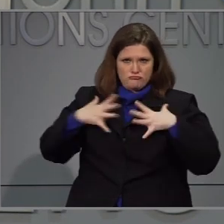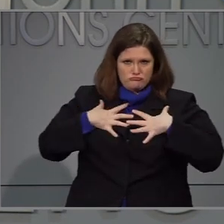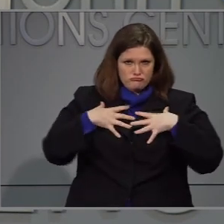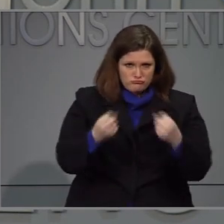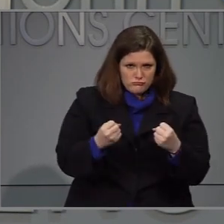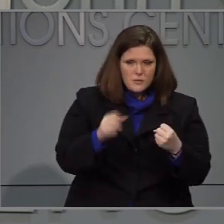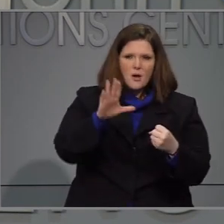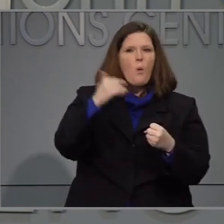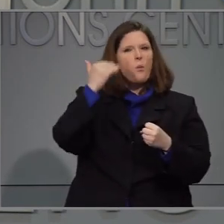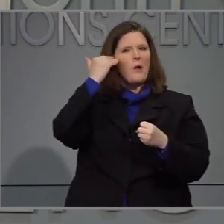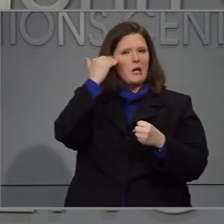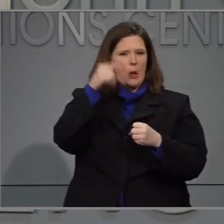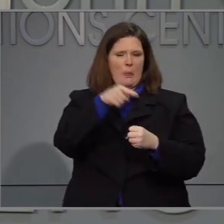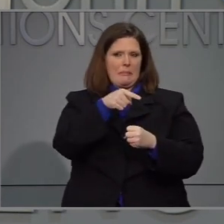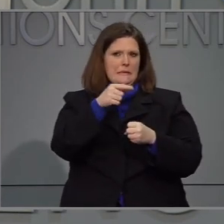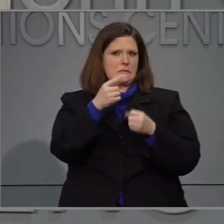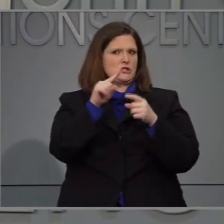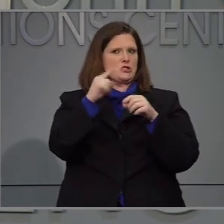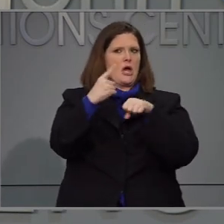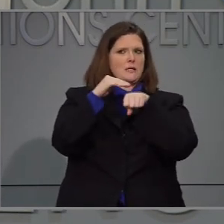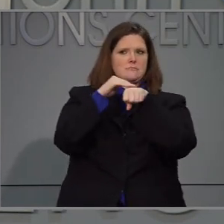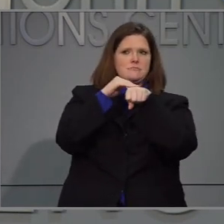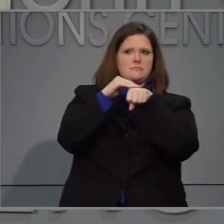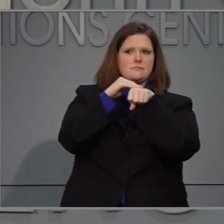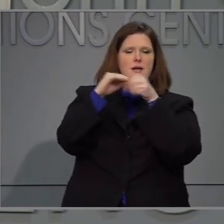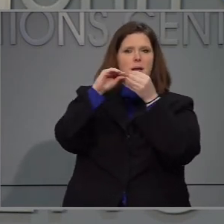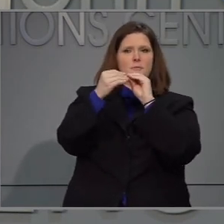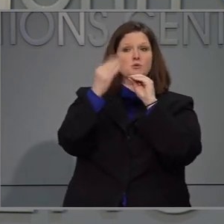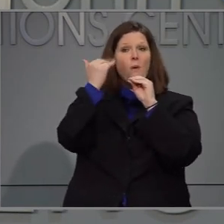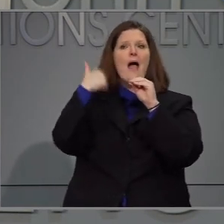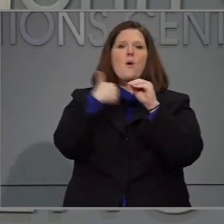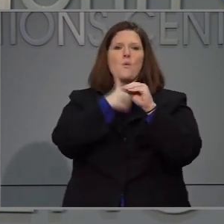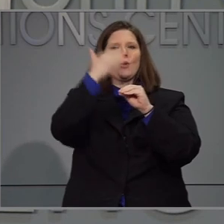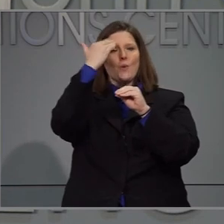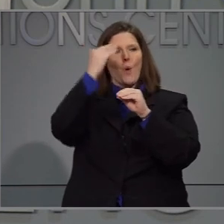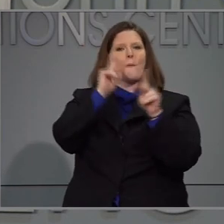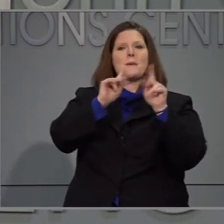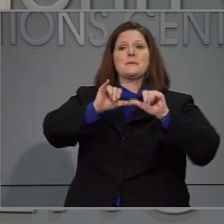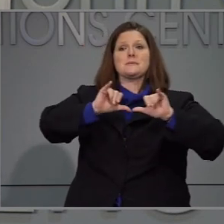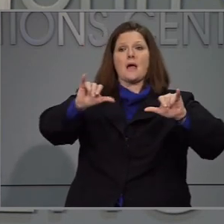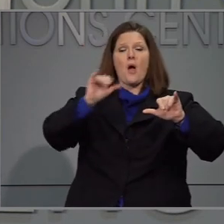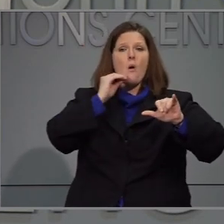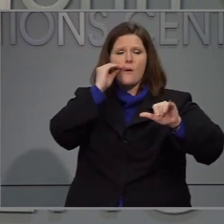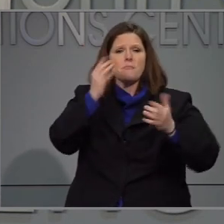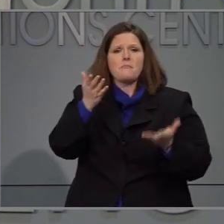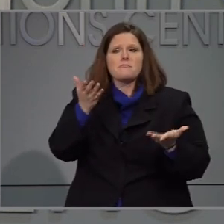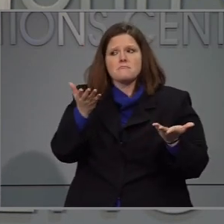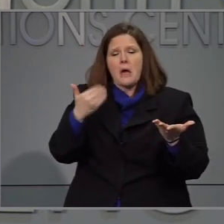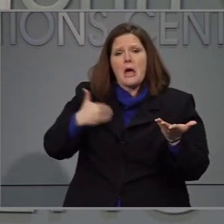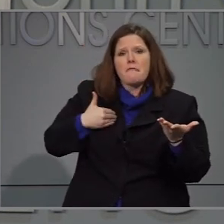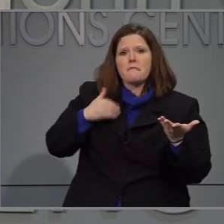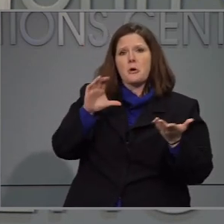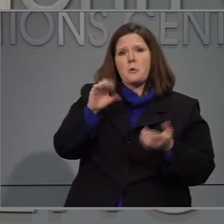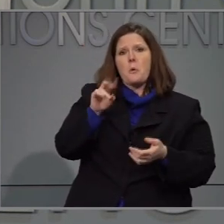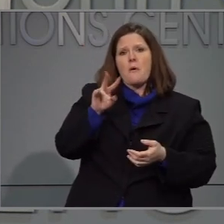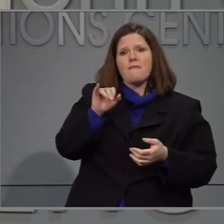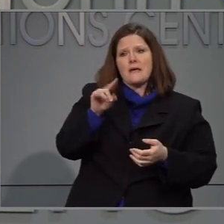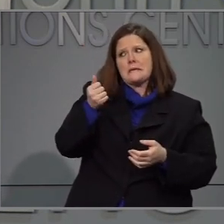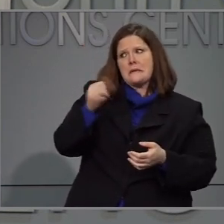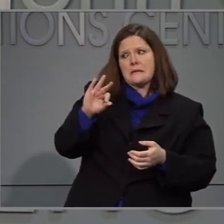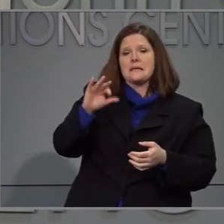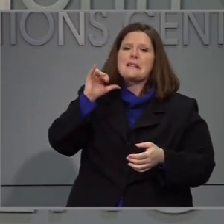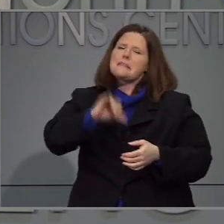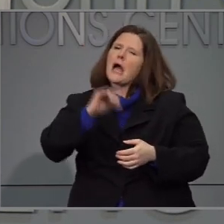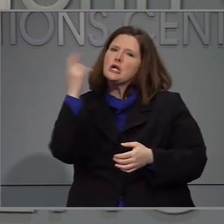the tip of the iceberg. We know a lot more people actually have COVID-19 out there, and it's one of the reasons